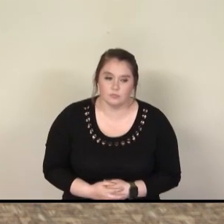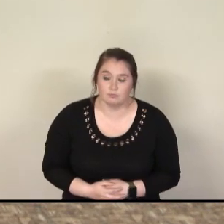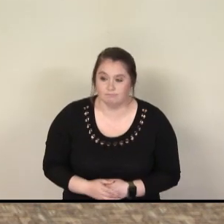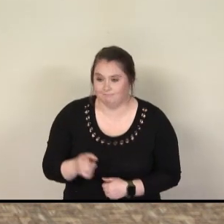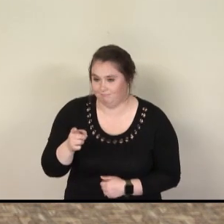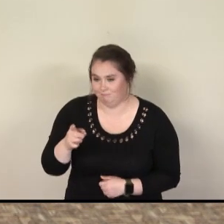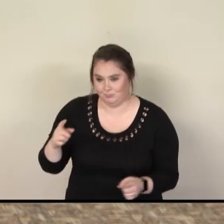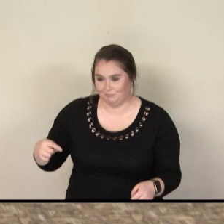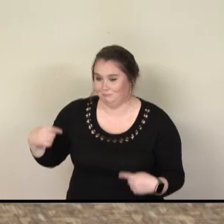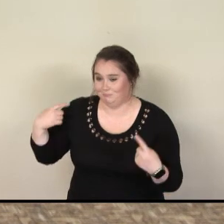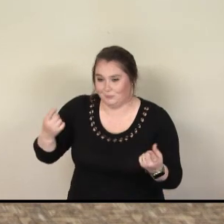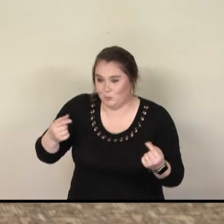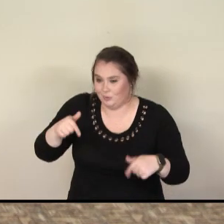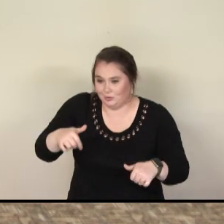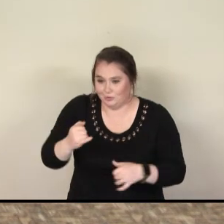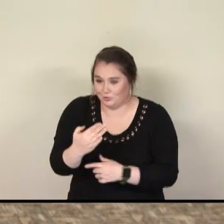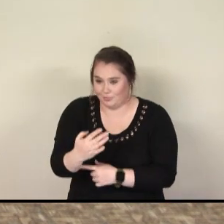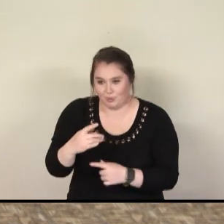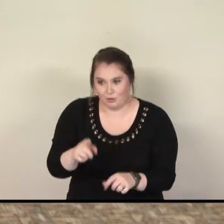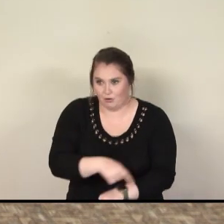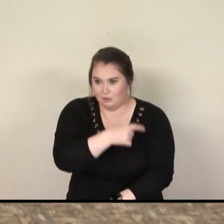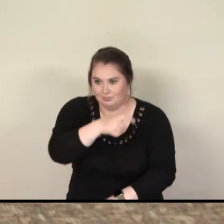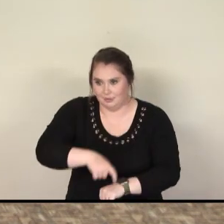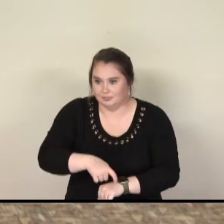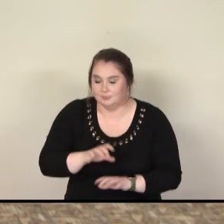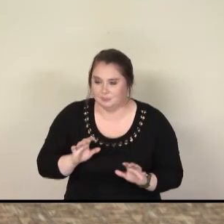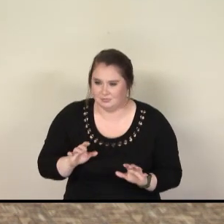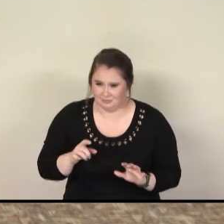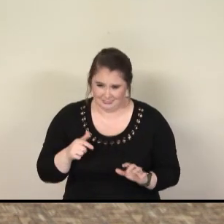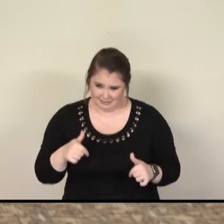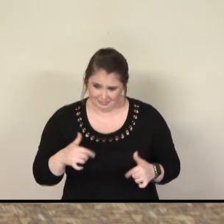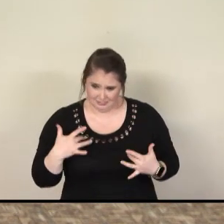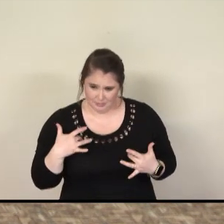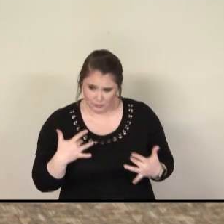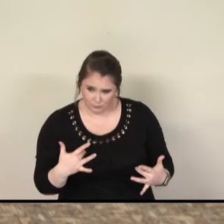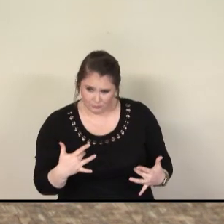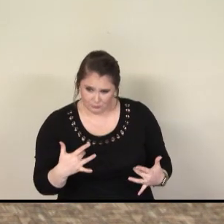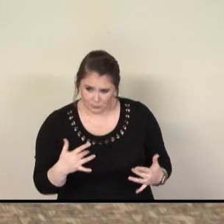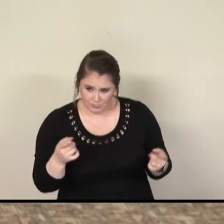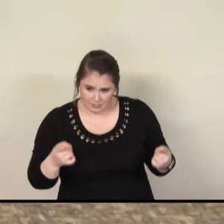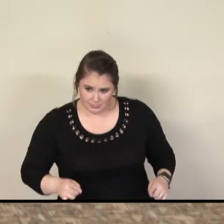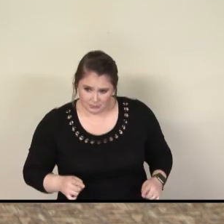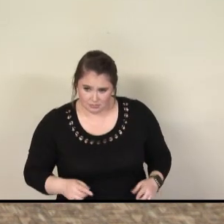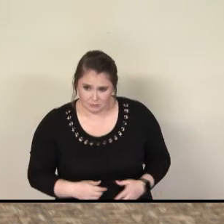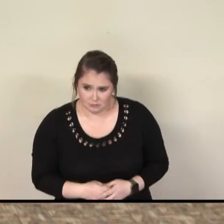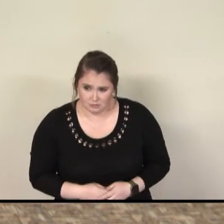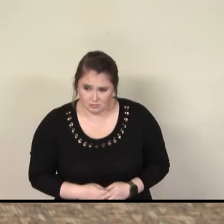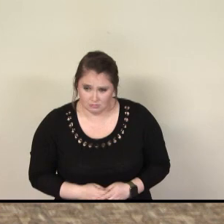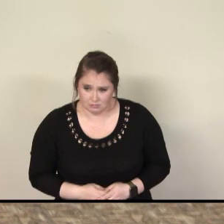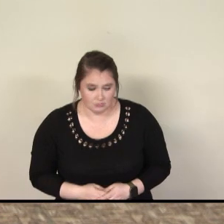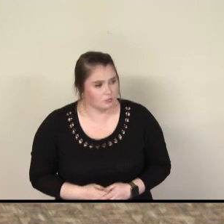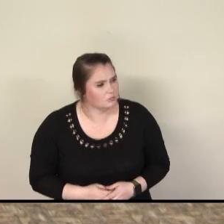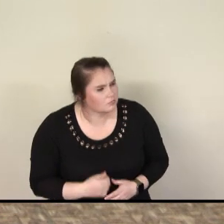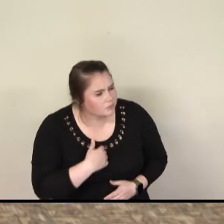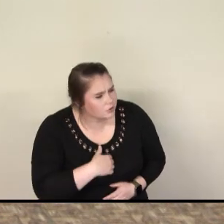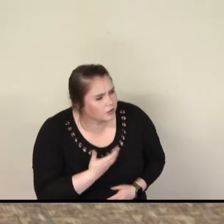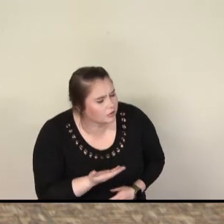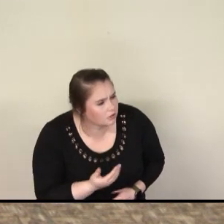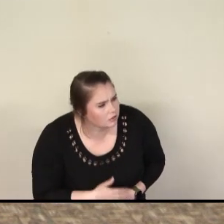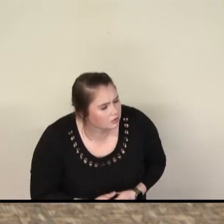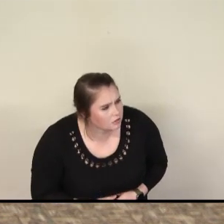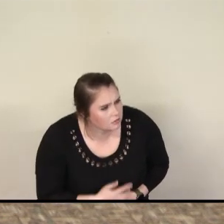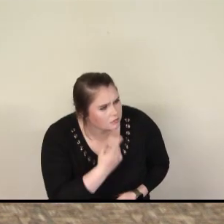You've been doing this a long time. Is this typical? I'm sorry? Is this common? I mean,